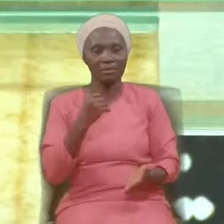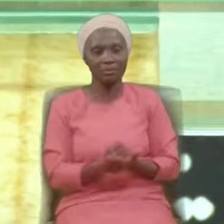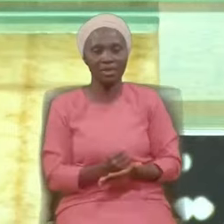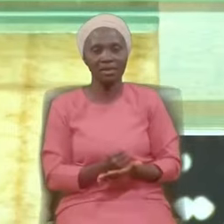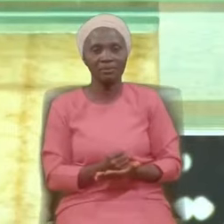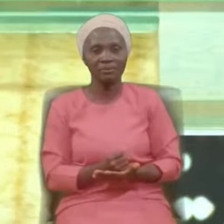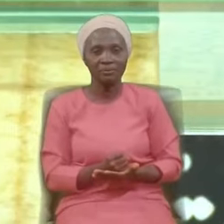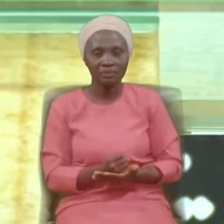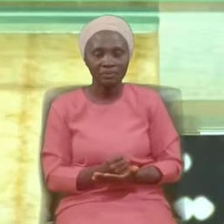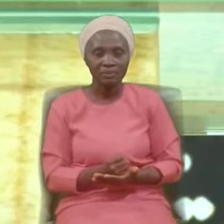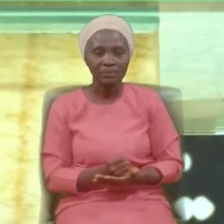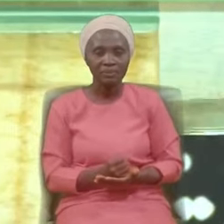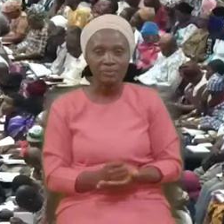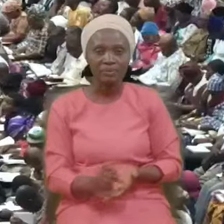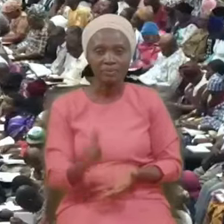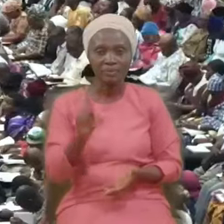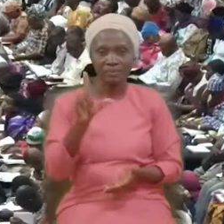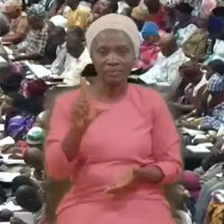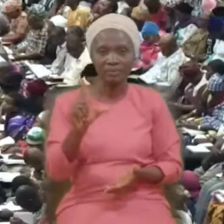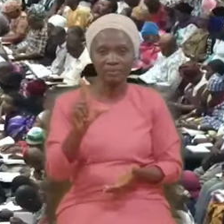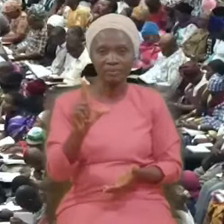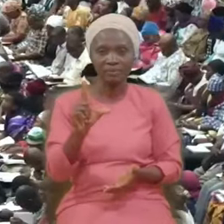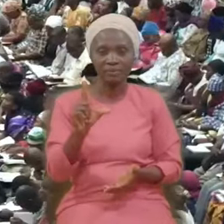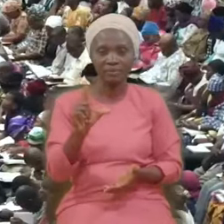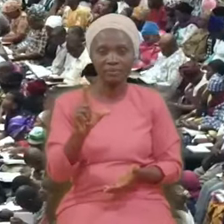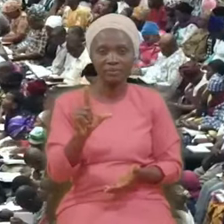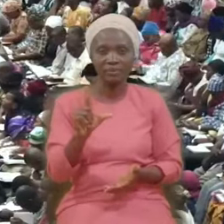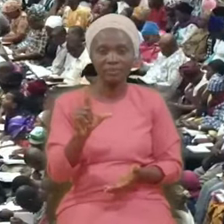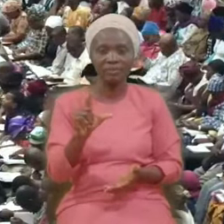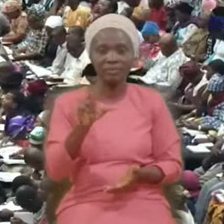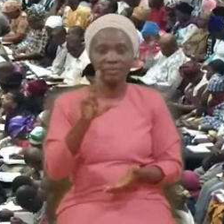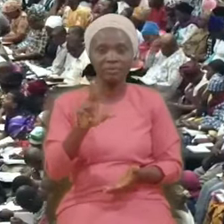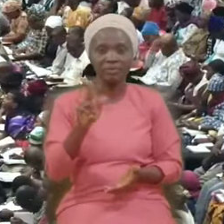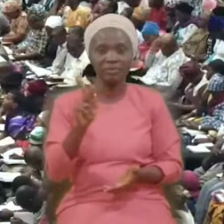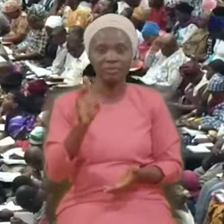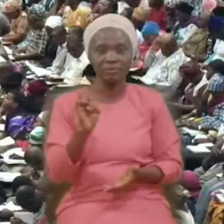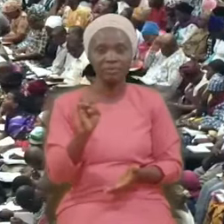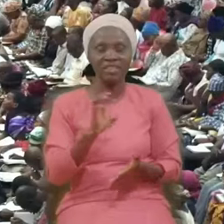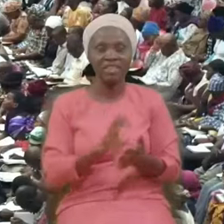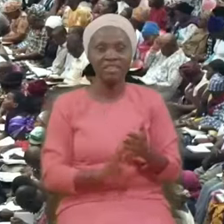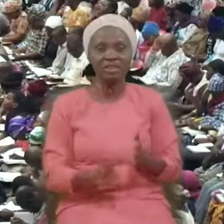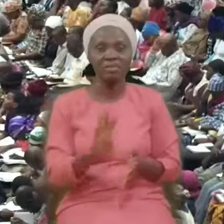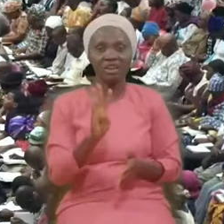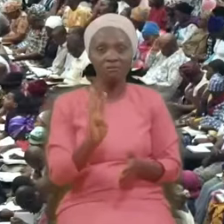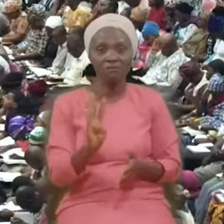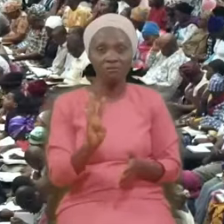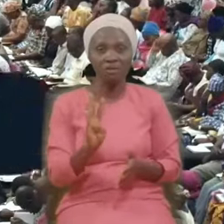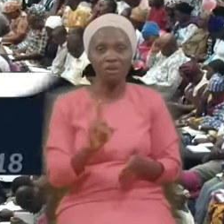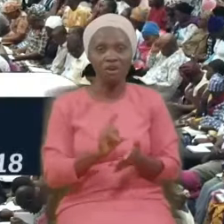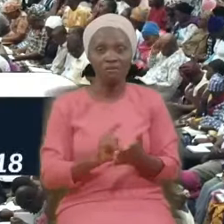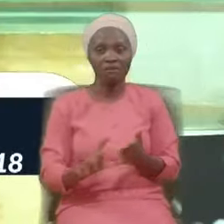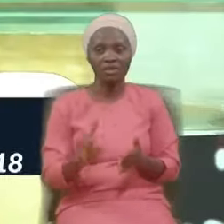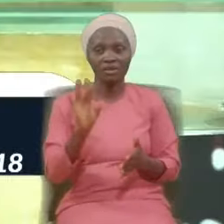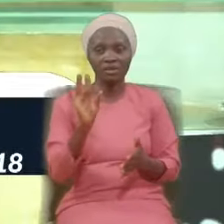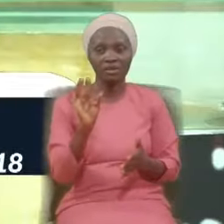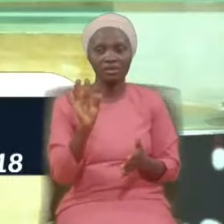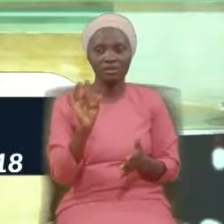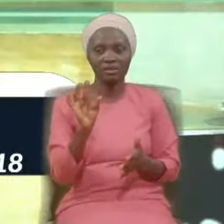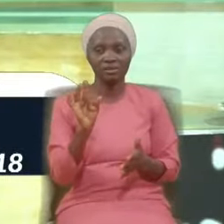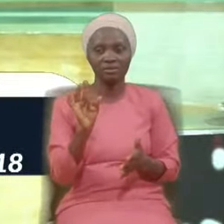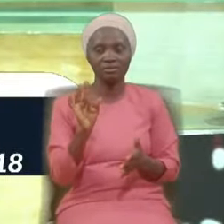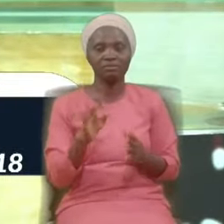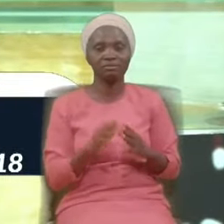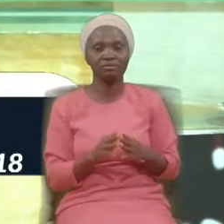Luke chapter 4. Luke chapter 4. I'm reading from verse 18. The Spirit of the